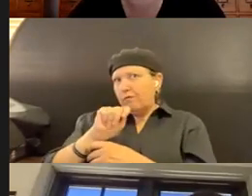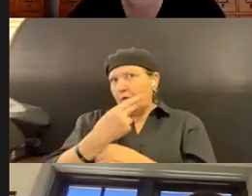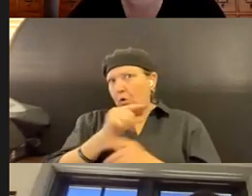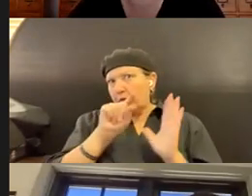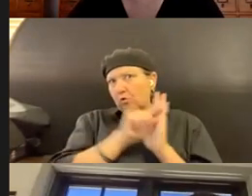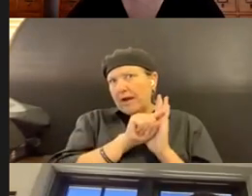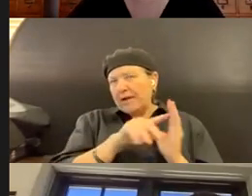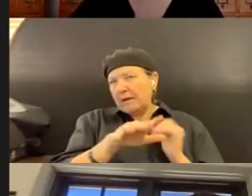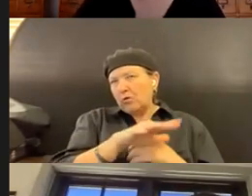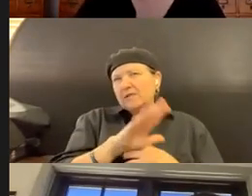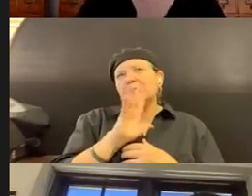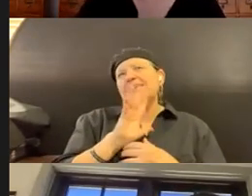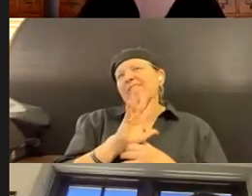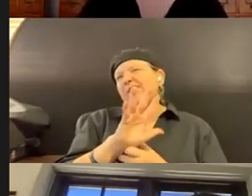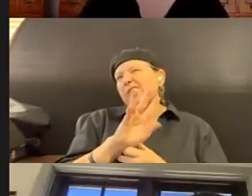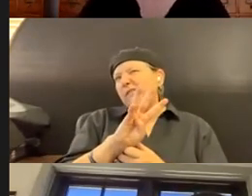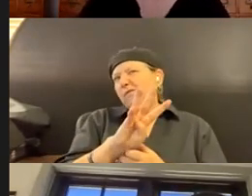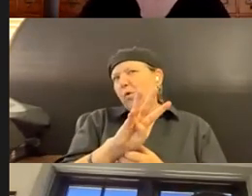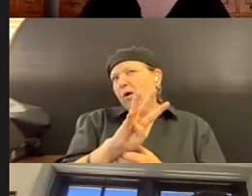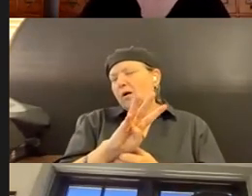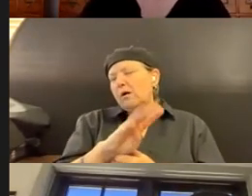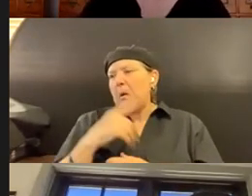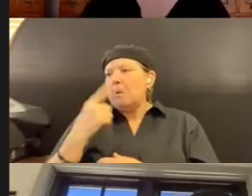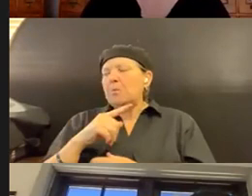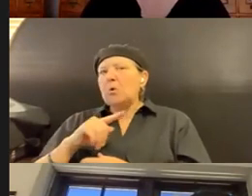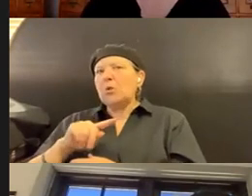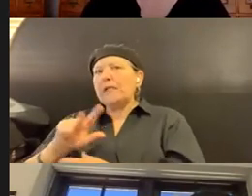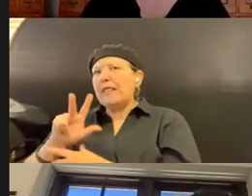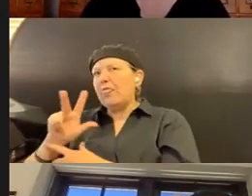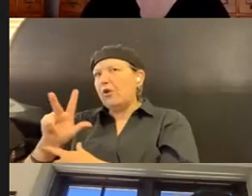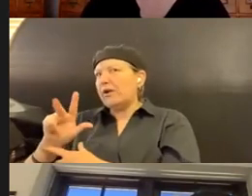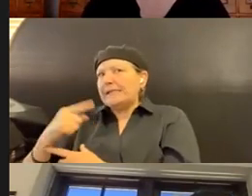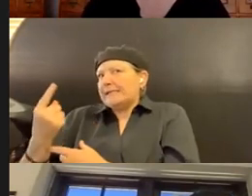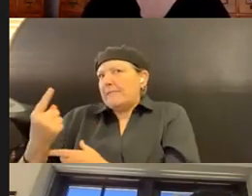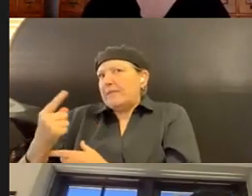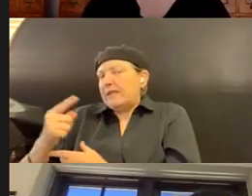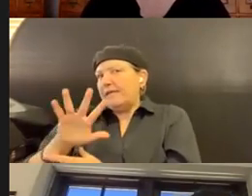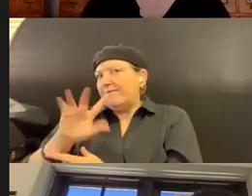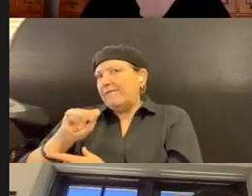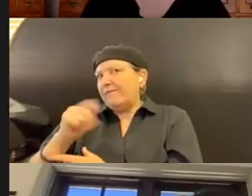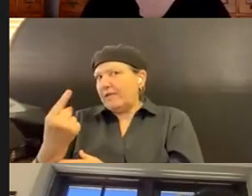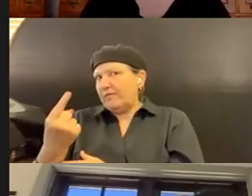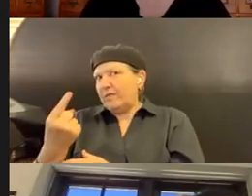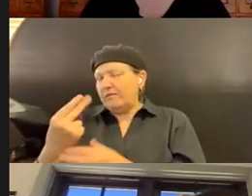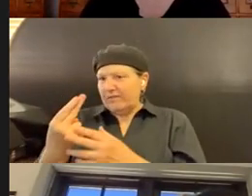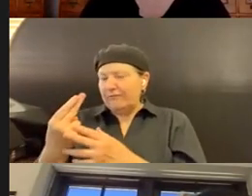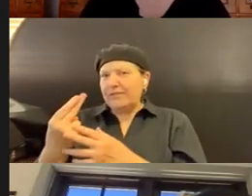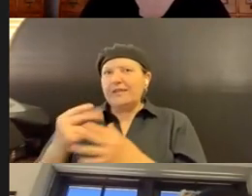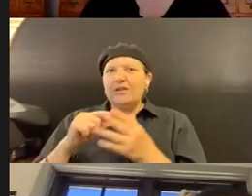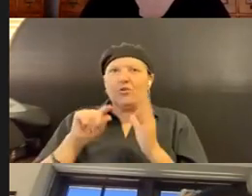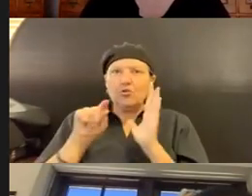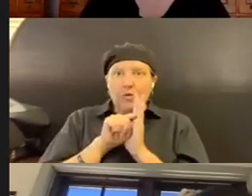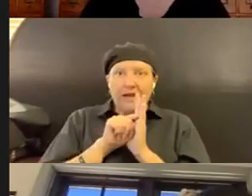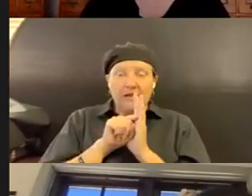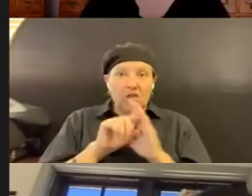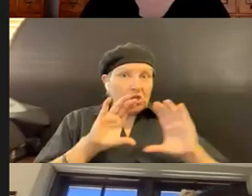4th graders, but we only have 30 something 5th graders. And so the class with the largest number of students is the